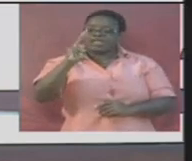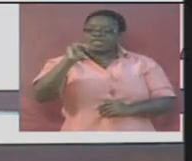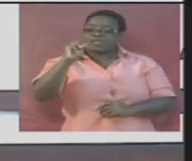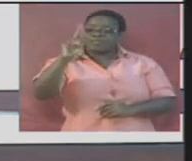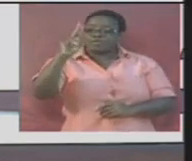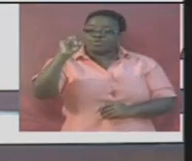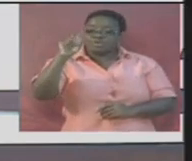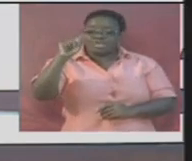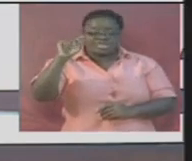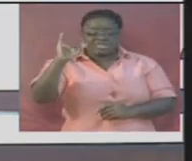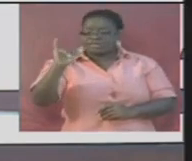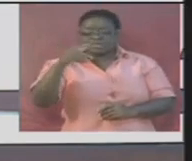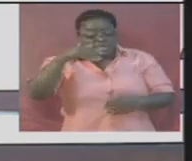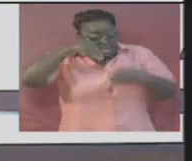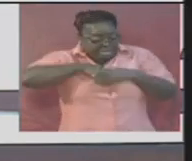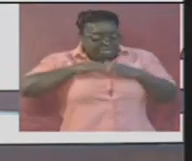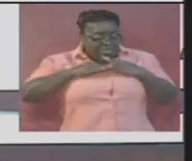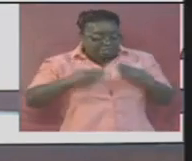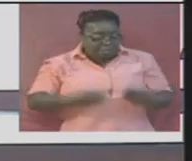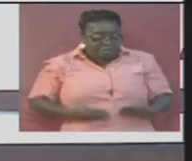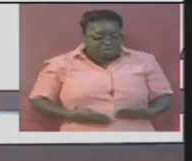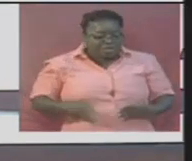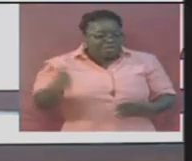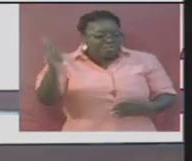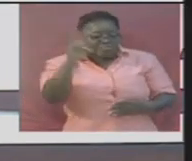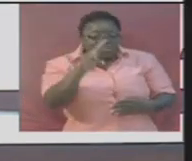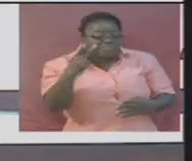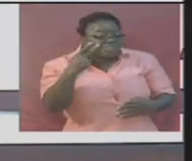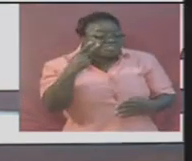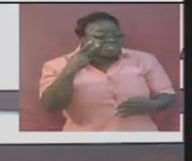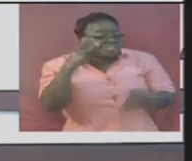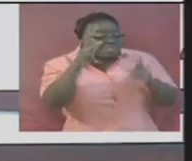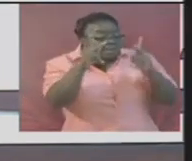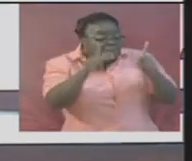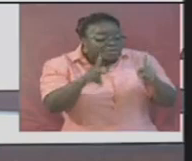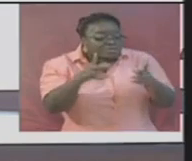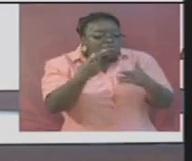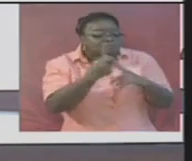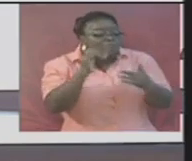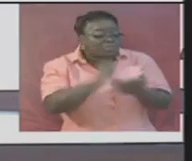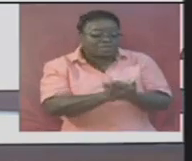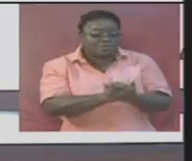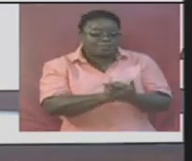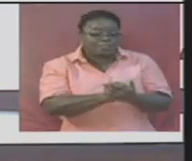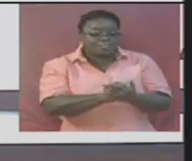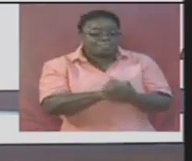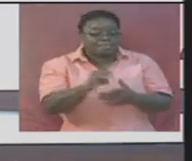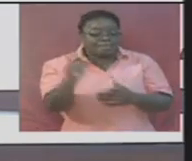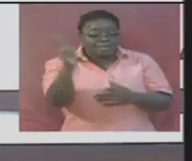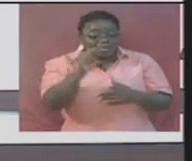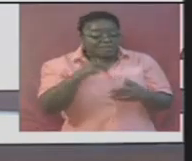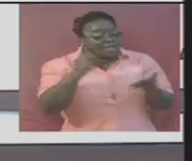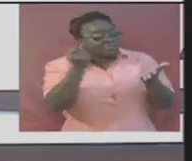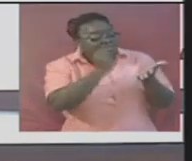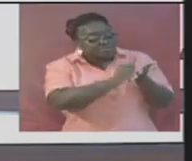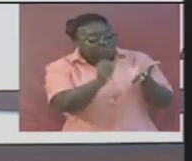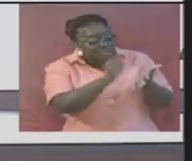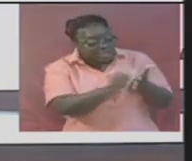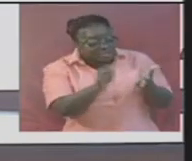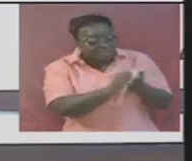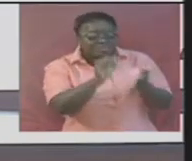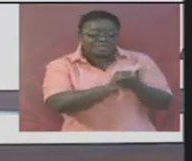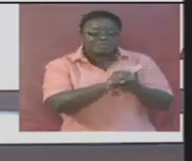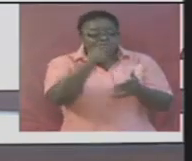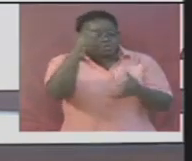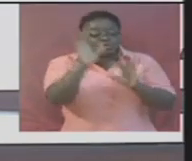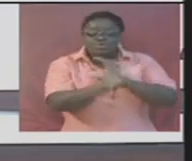never seen a client with a side effect from a vaccine, as I mentioned before. Never had chance to fill out the ISAVI form because there were